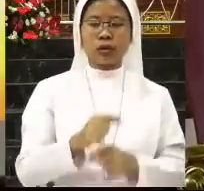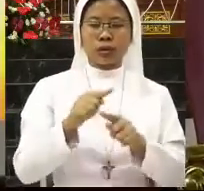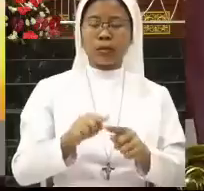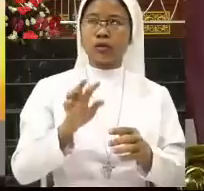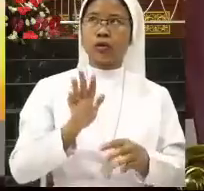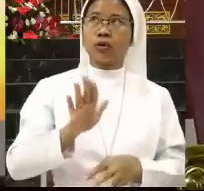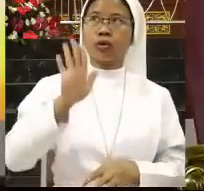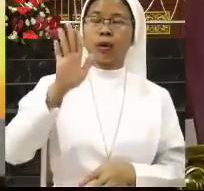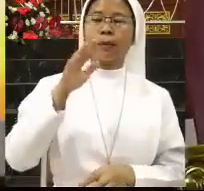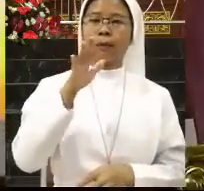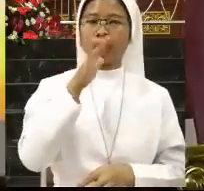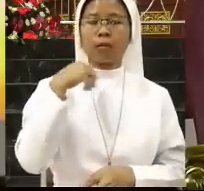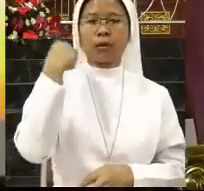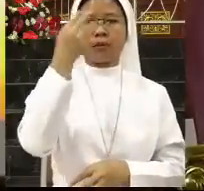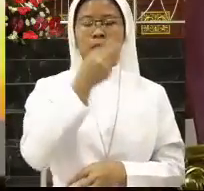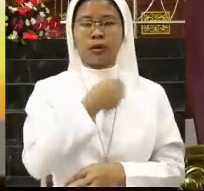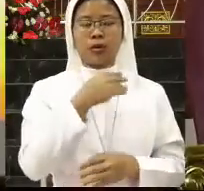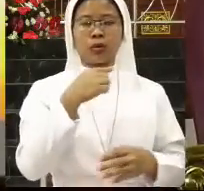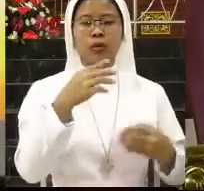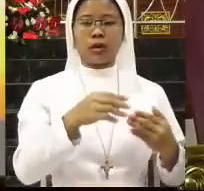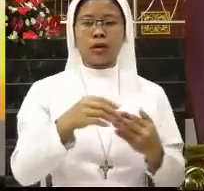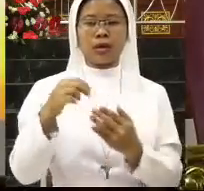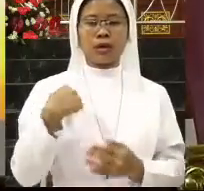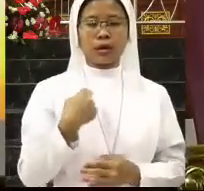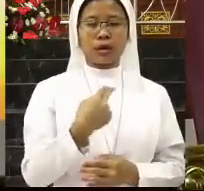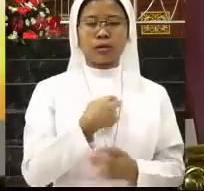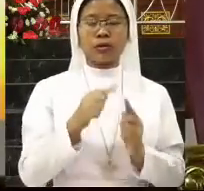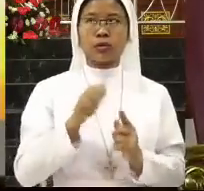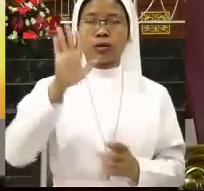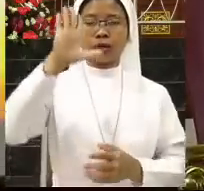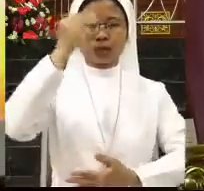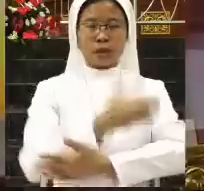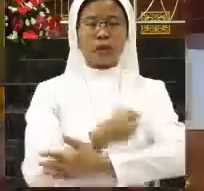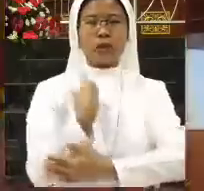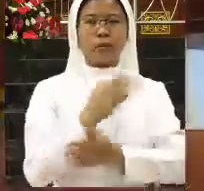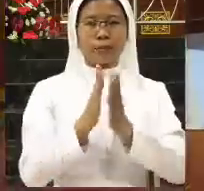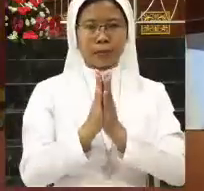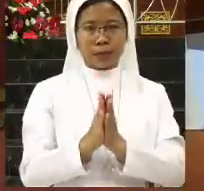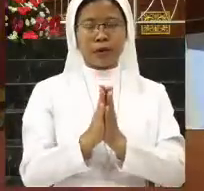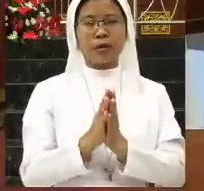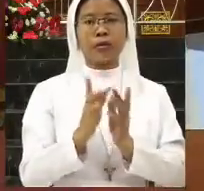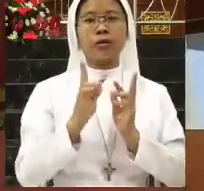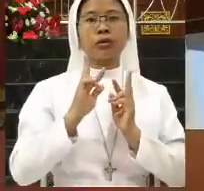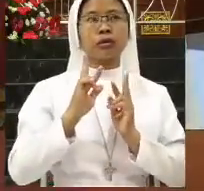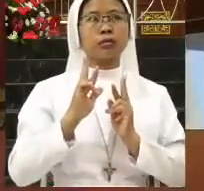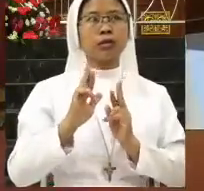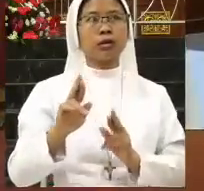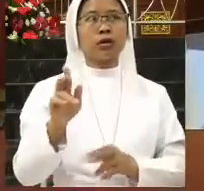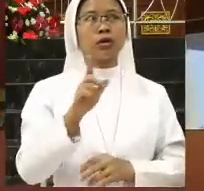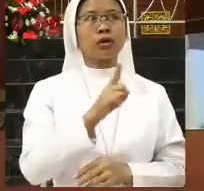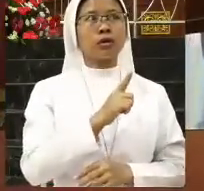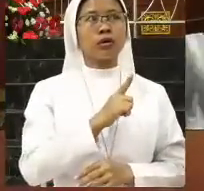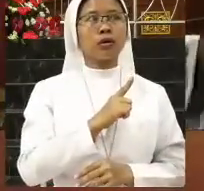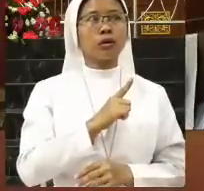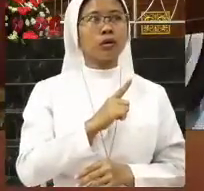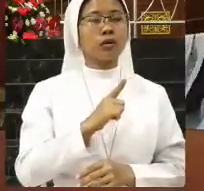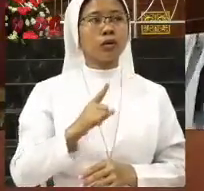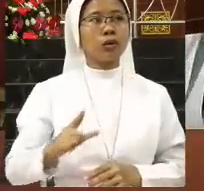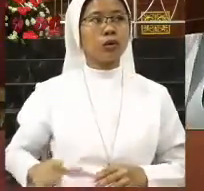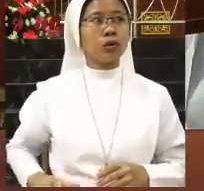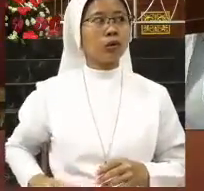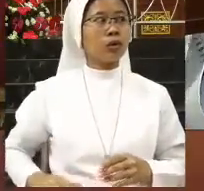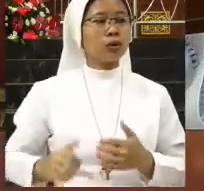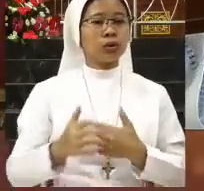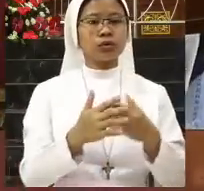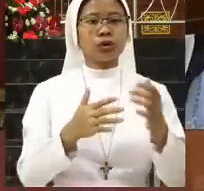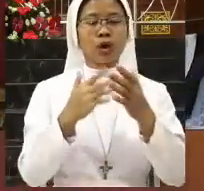Mary, who leads us to your Son. We pray, Lord, through Ina, the consoler of